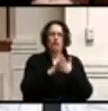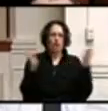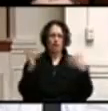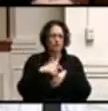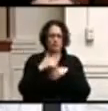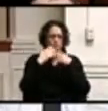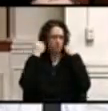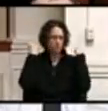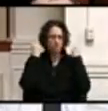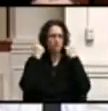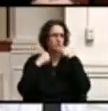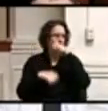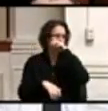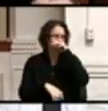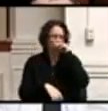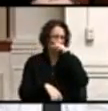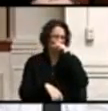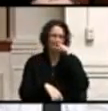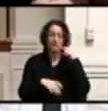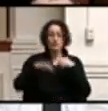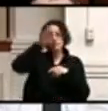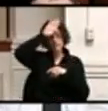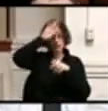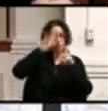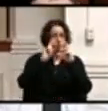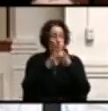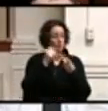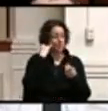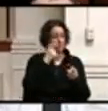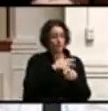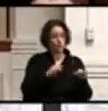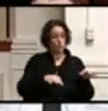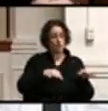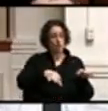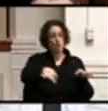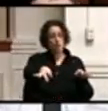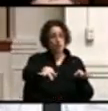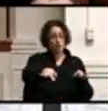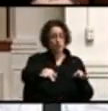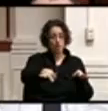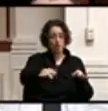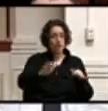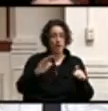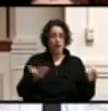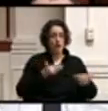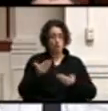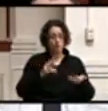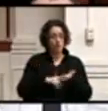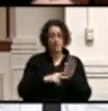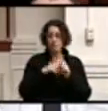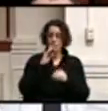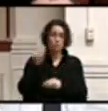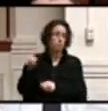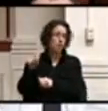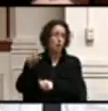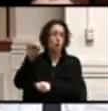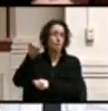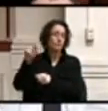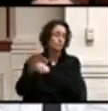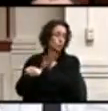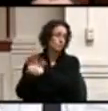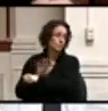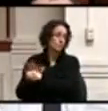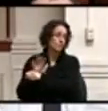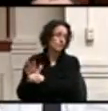if hiring is delayed, that could very well mean a lot of overtime paid out to fill shifts on our part, and